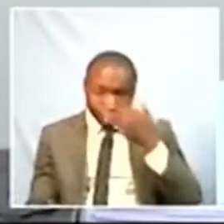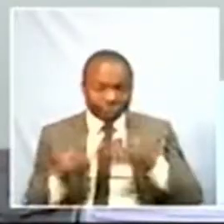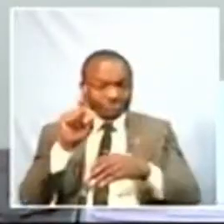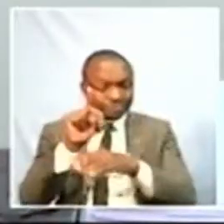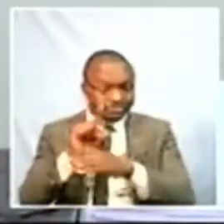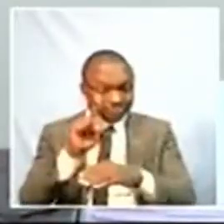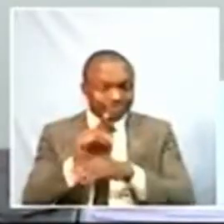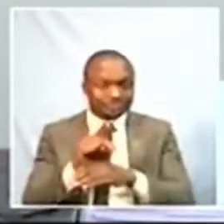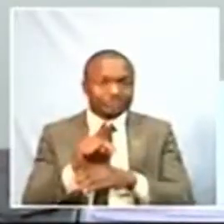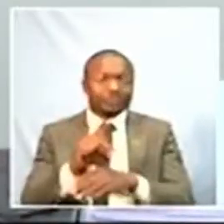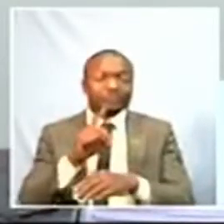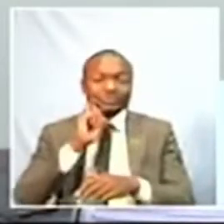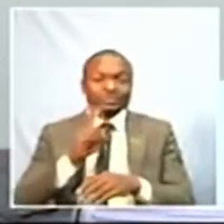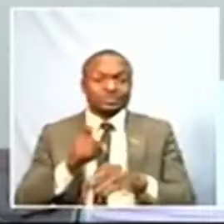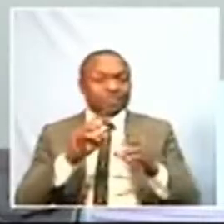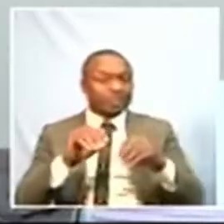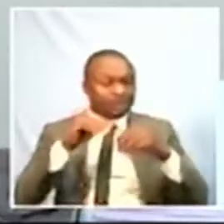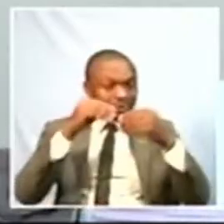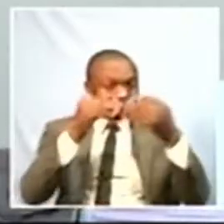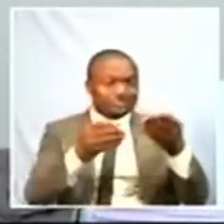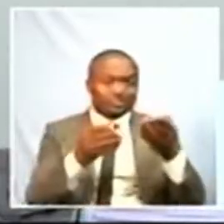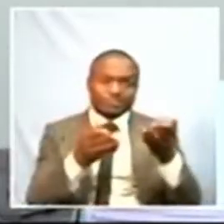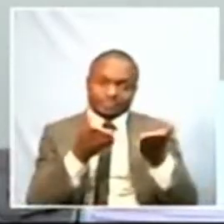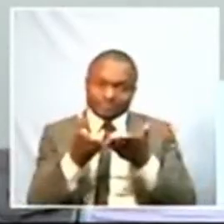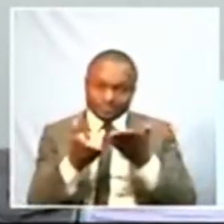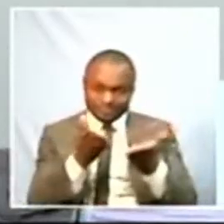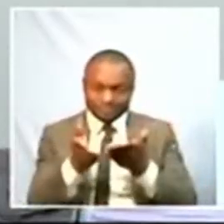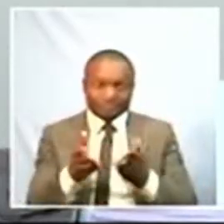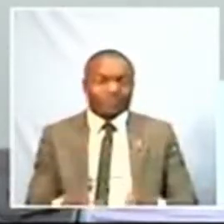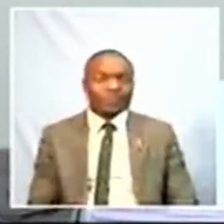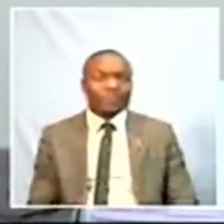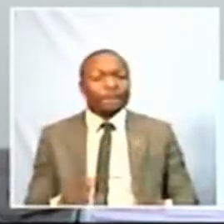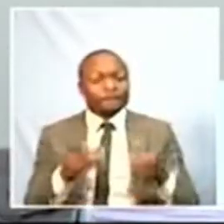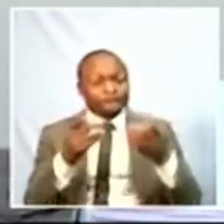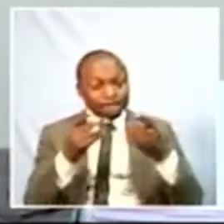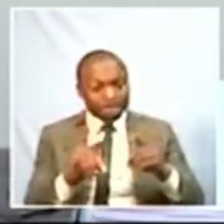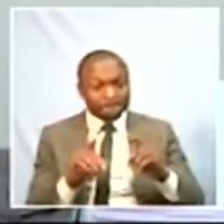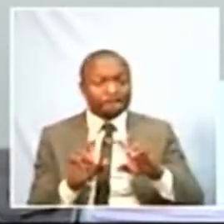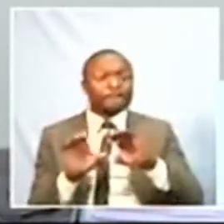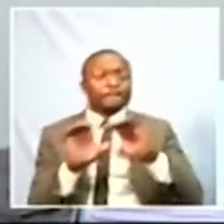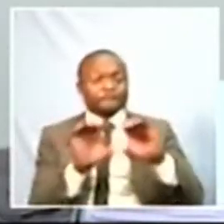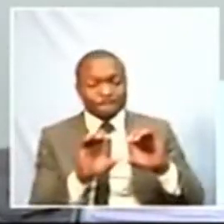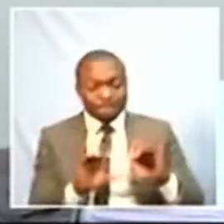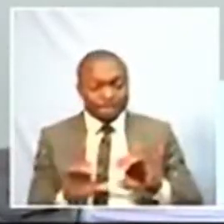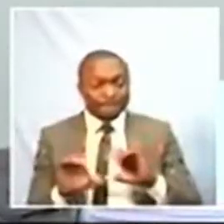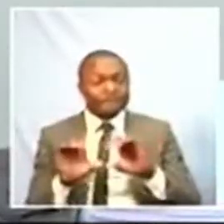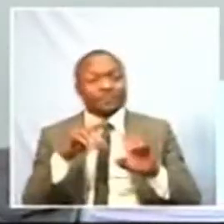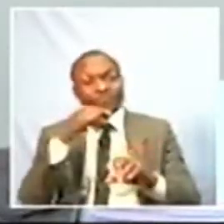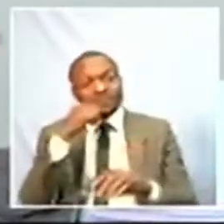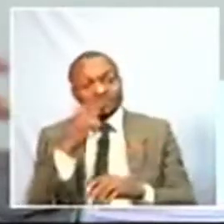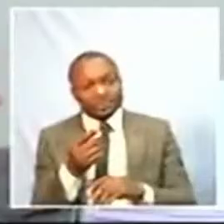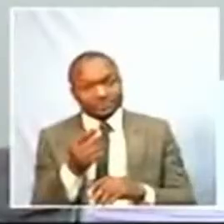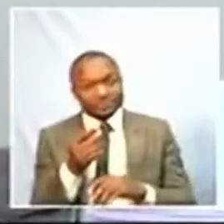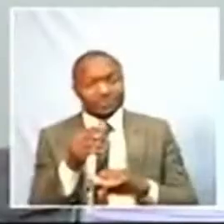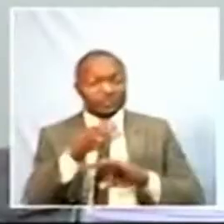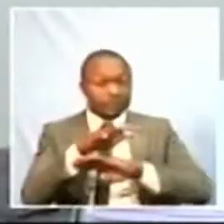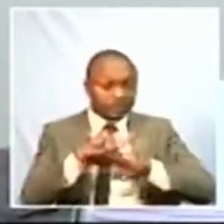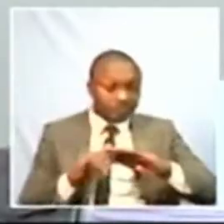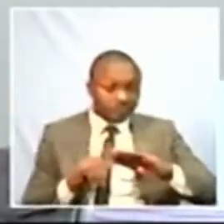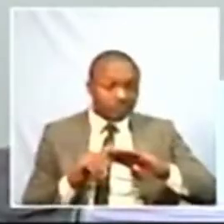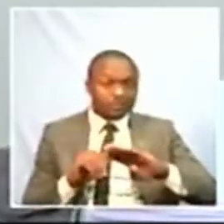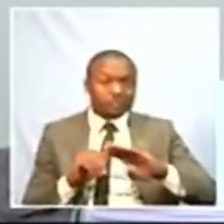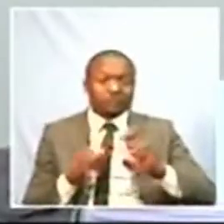projects. We are supposed to deliver service. So when we do, we say we have called